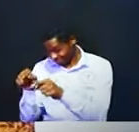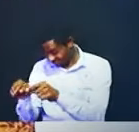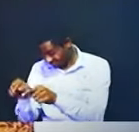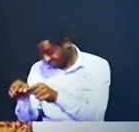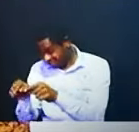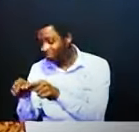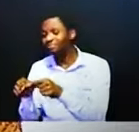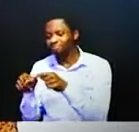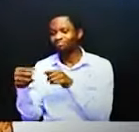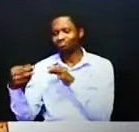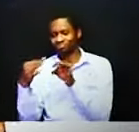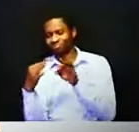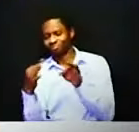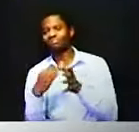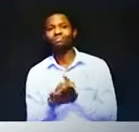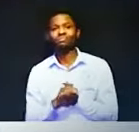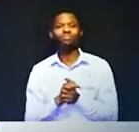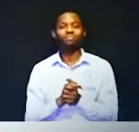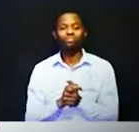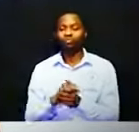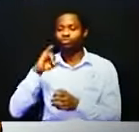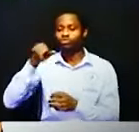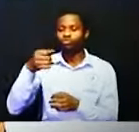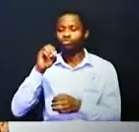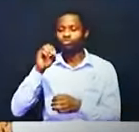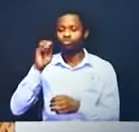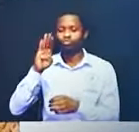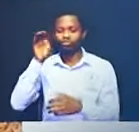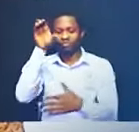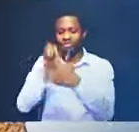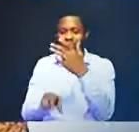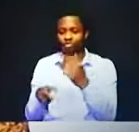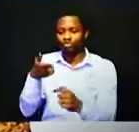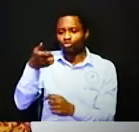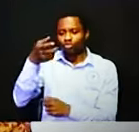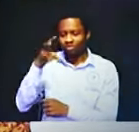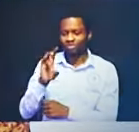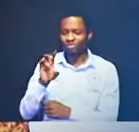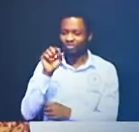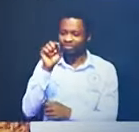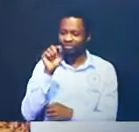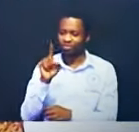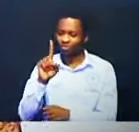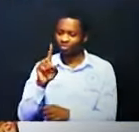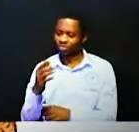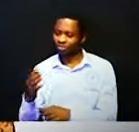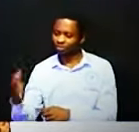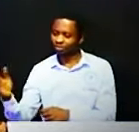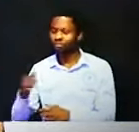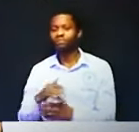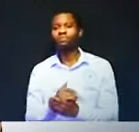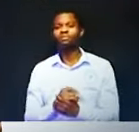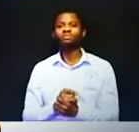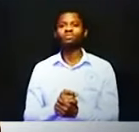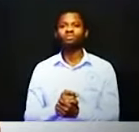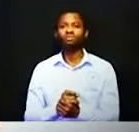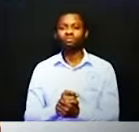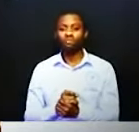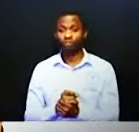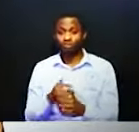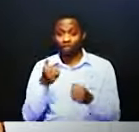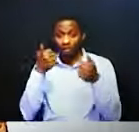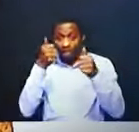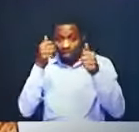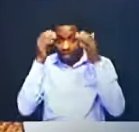Job 27 from verse 1. Mommy and Shay, Job, Homano, a tea, a duno, and so a fiend with the kind of aircon. Are we